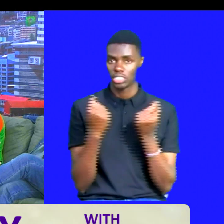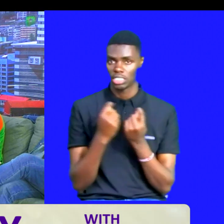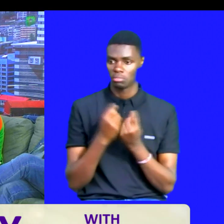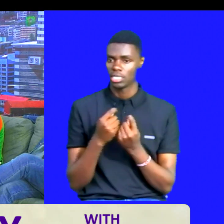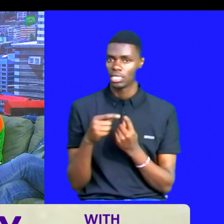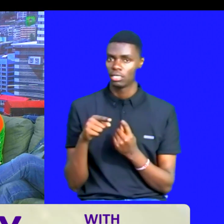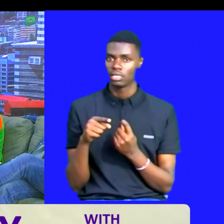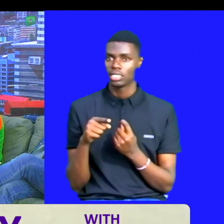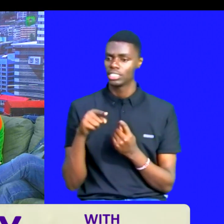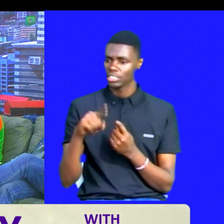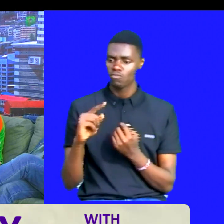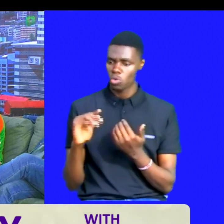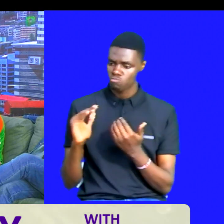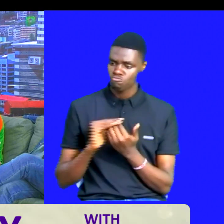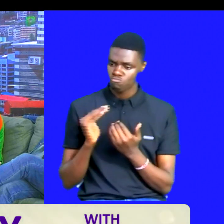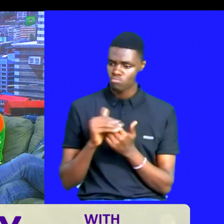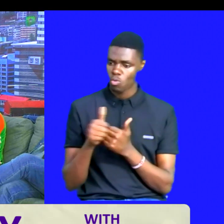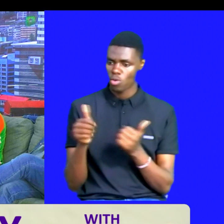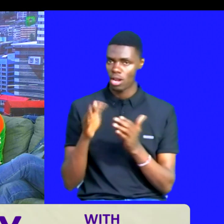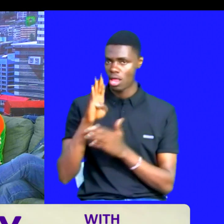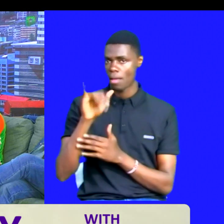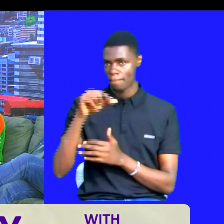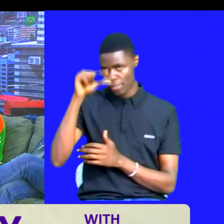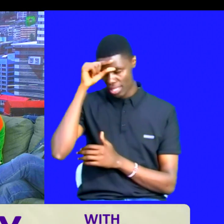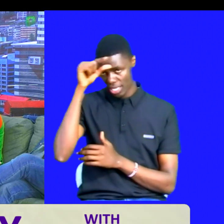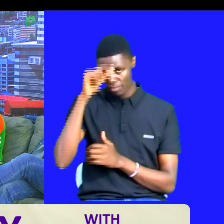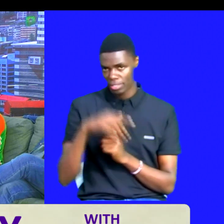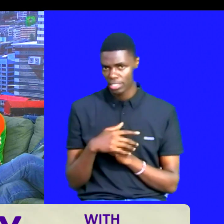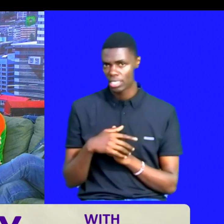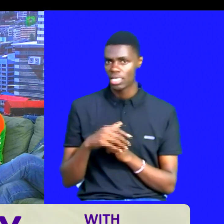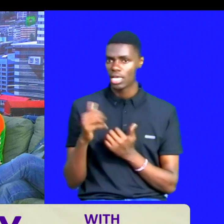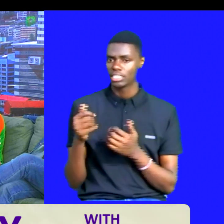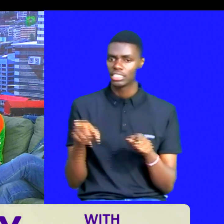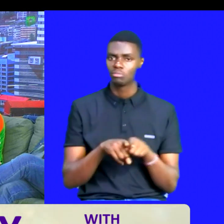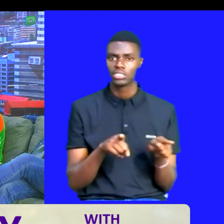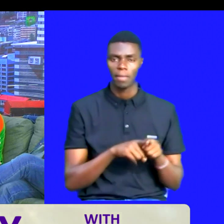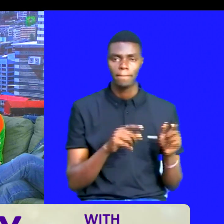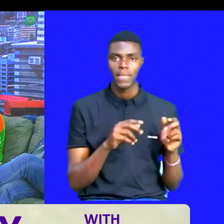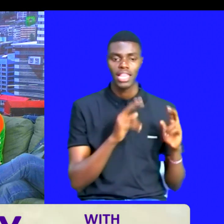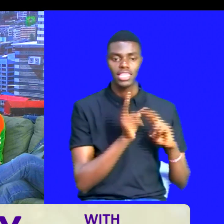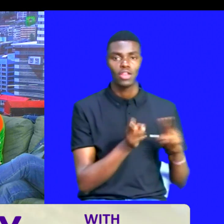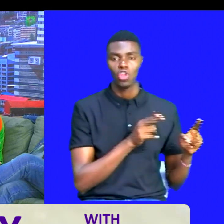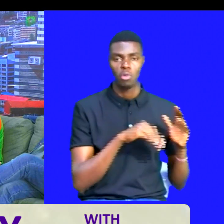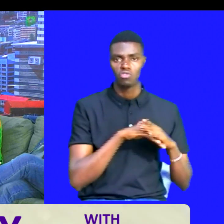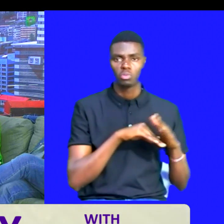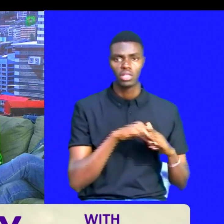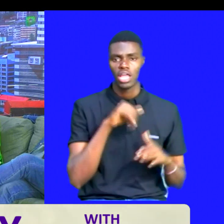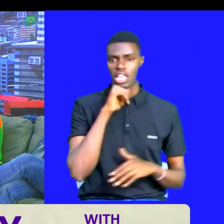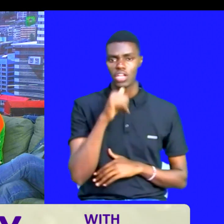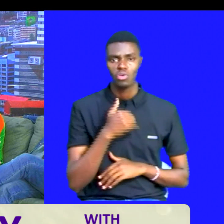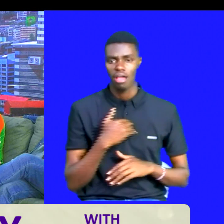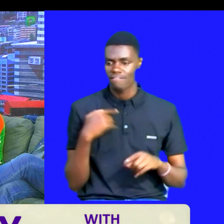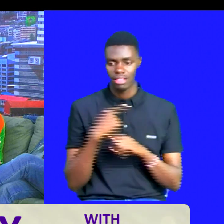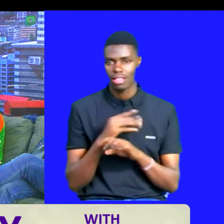well taken care of by the government. Like the able-bodied football. Right. They don't have any much